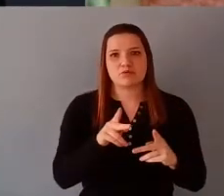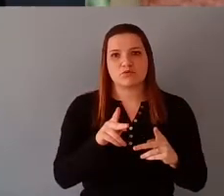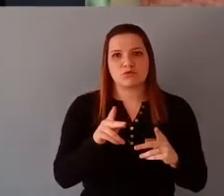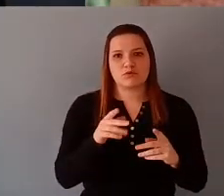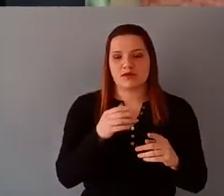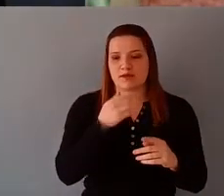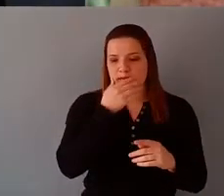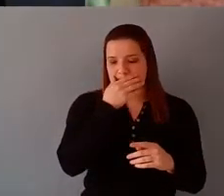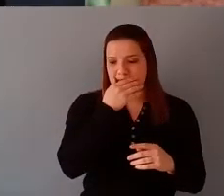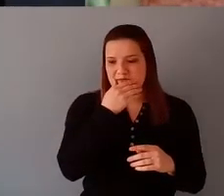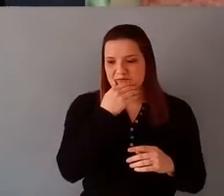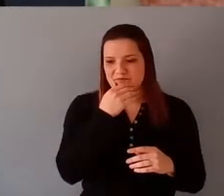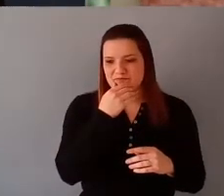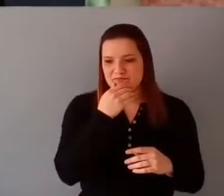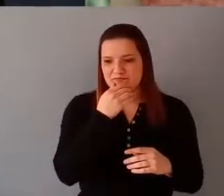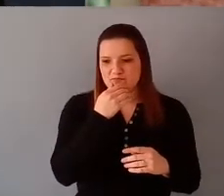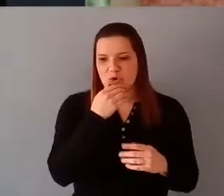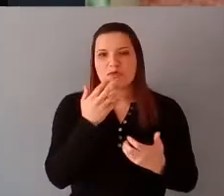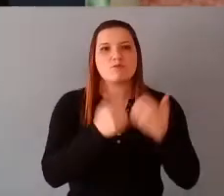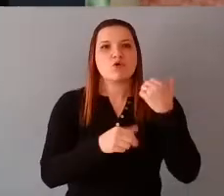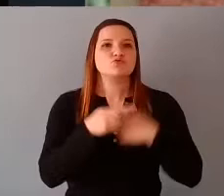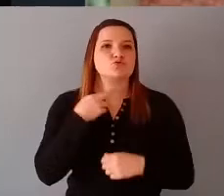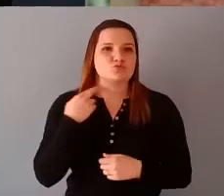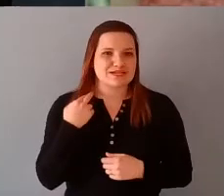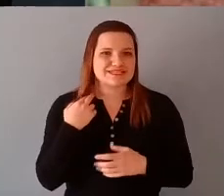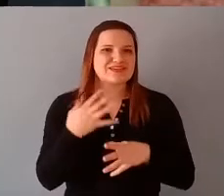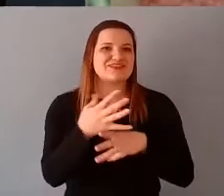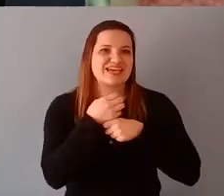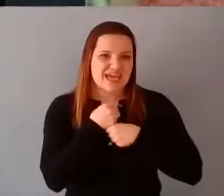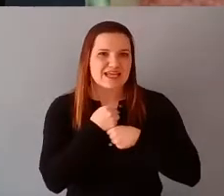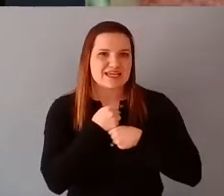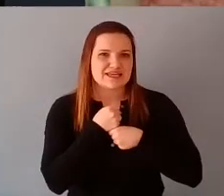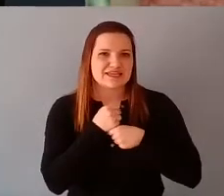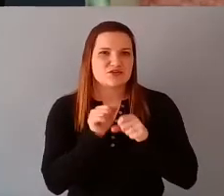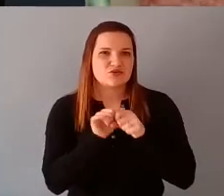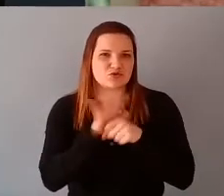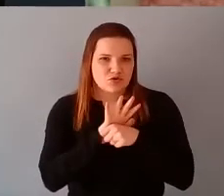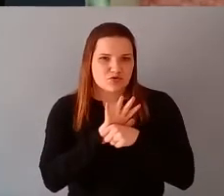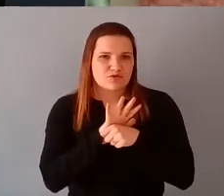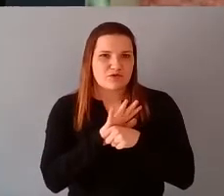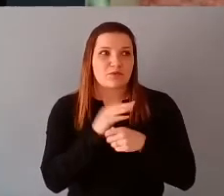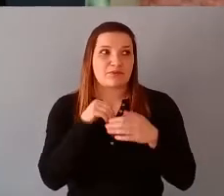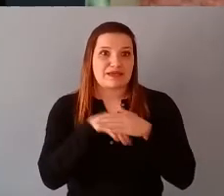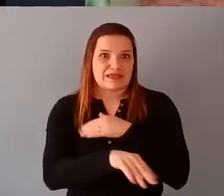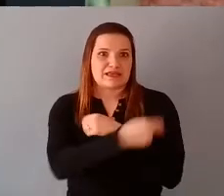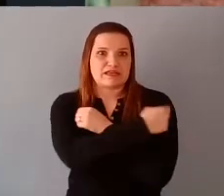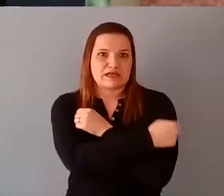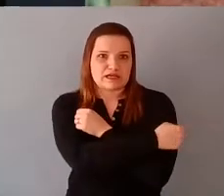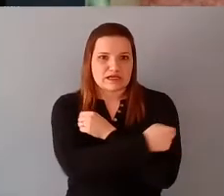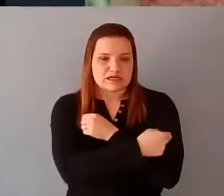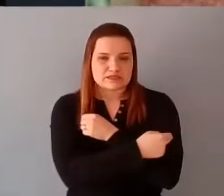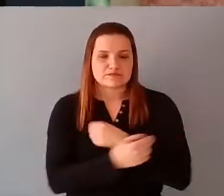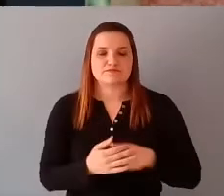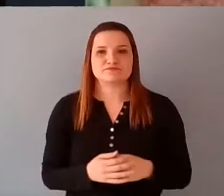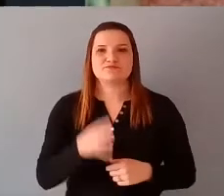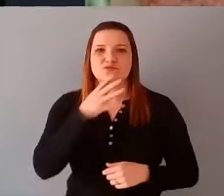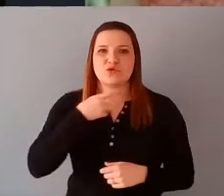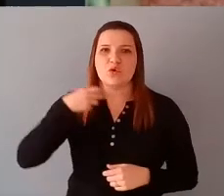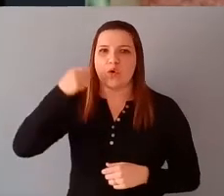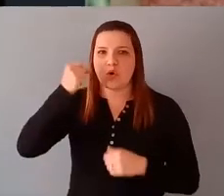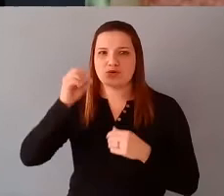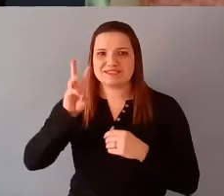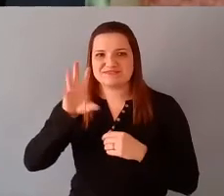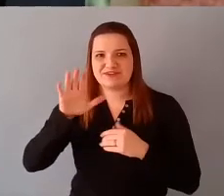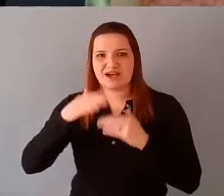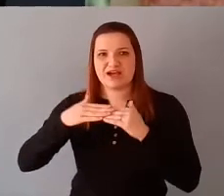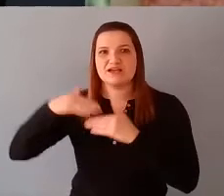population, that are at greatest risk of contracting the virus or having hospitalizations. Those that are older than